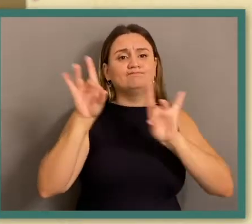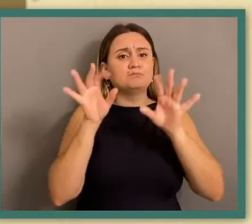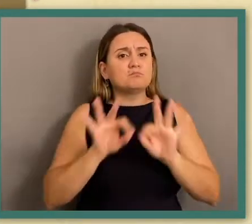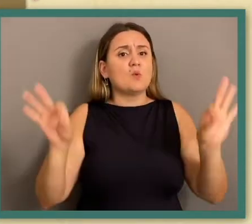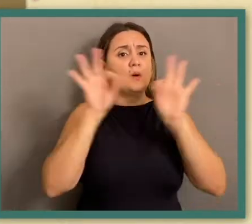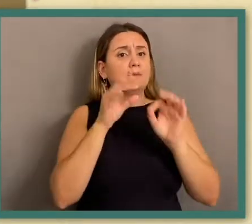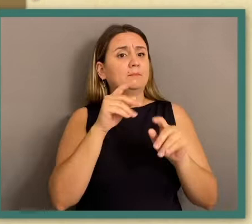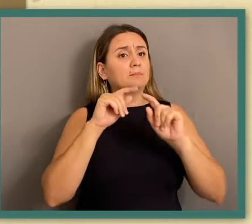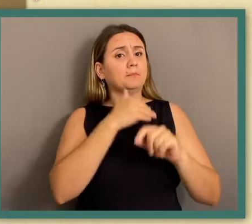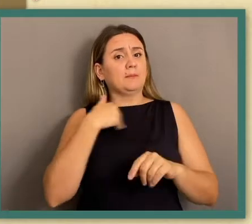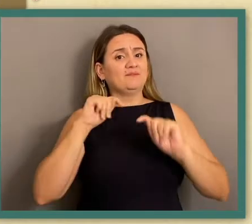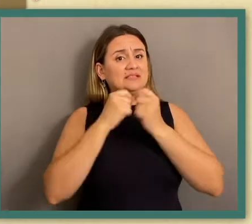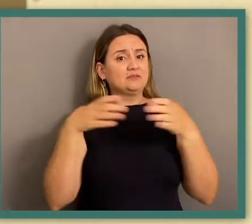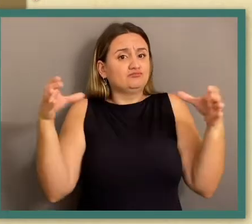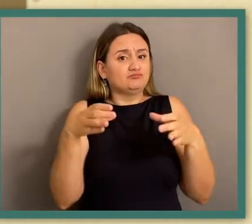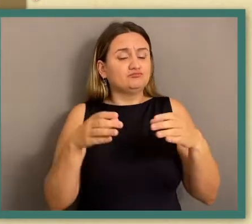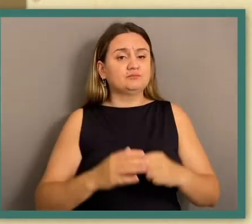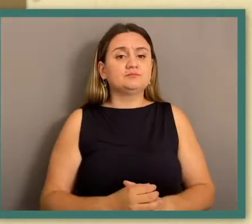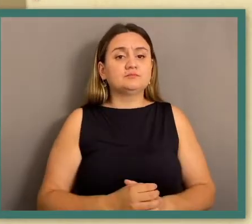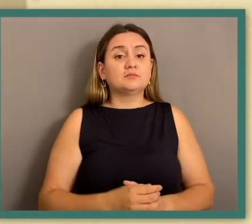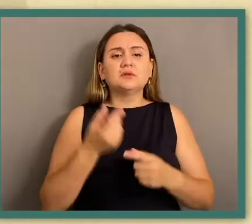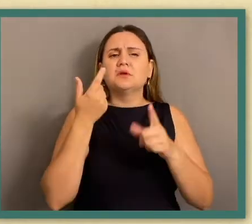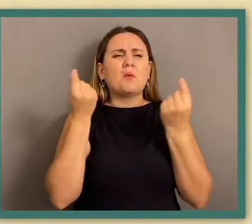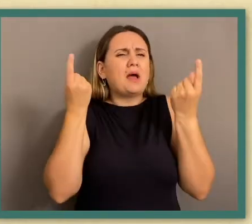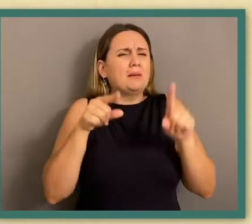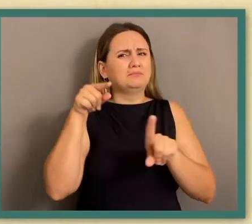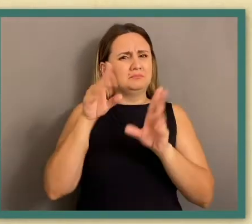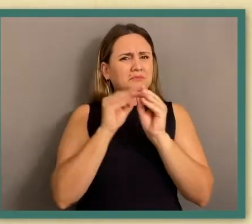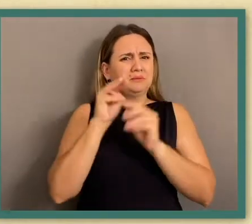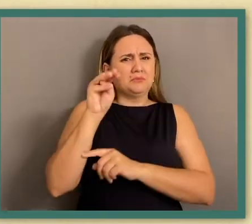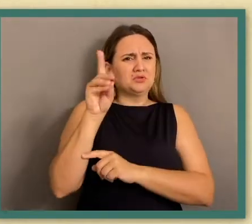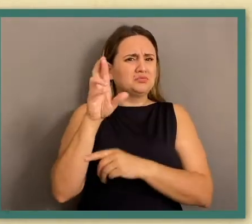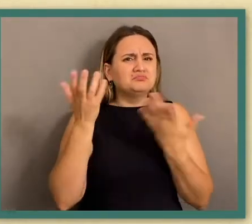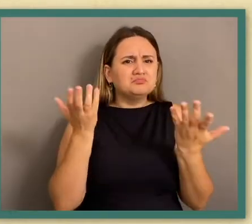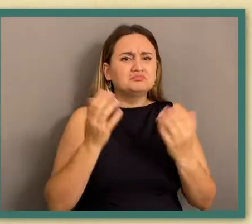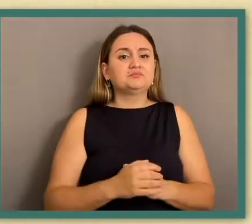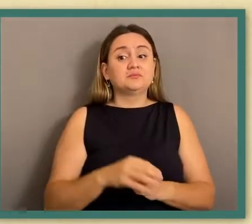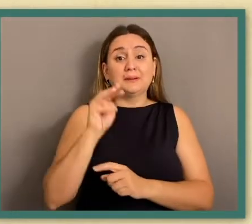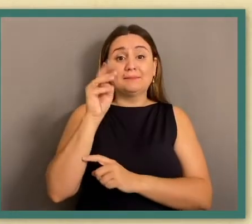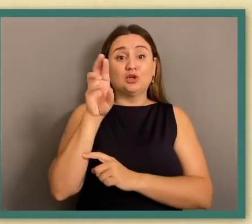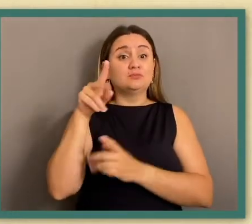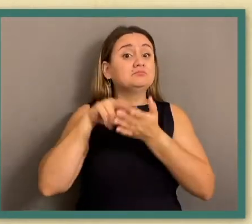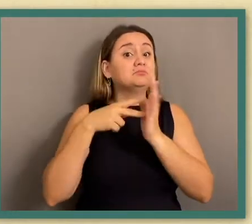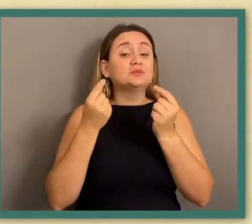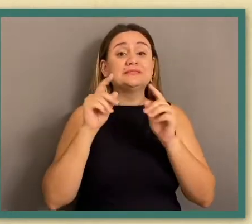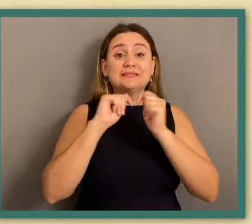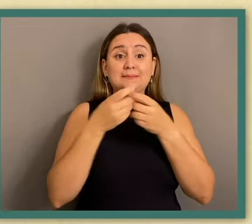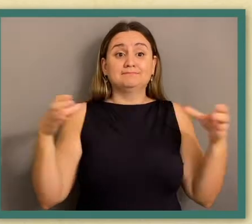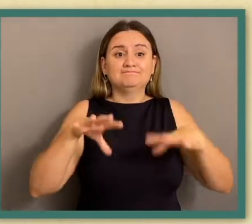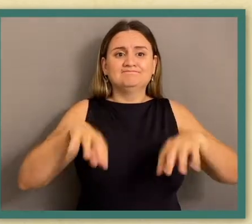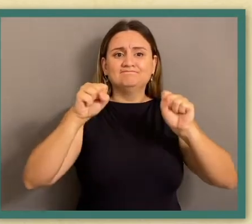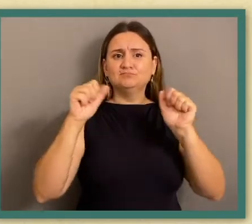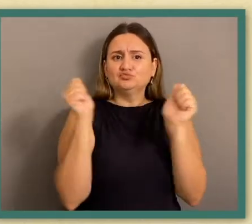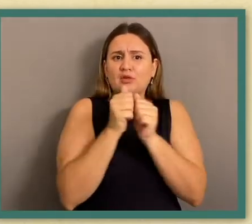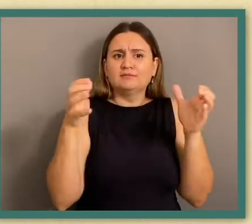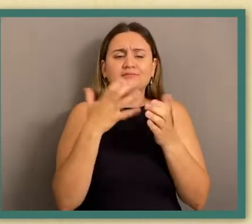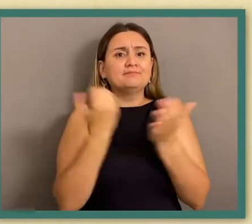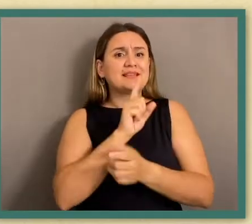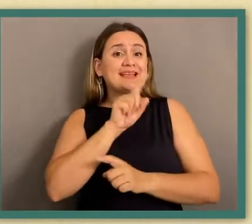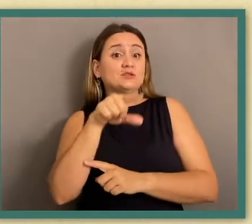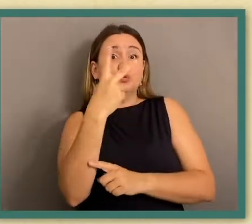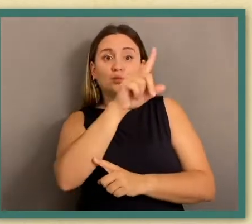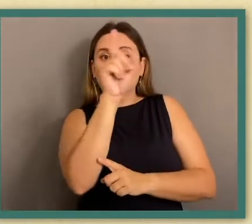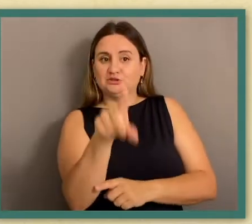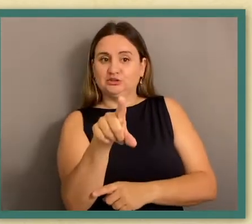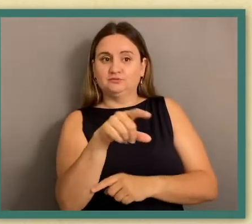determine who is a relevant member of the team. What happens at an MDR? At an MDR, the team gets together to answer